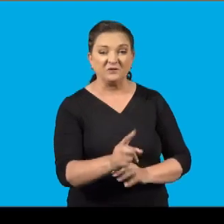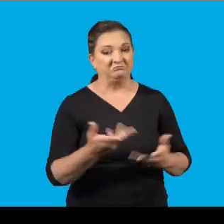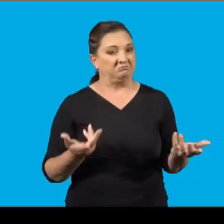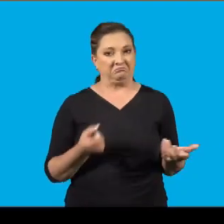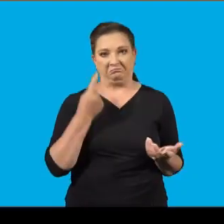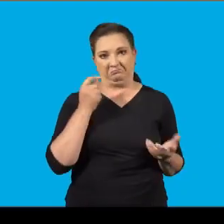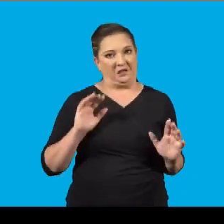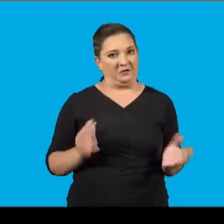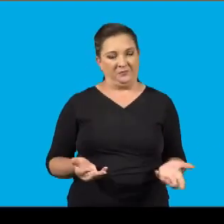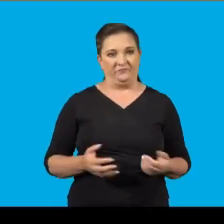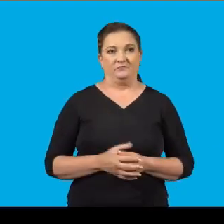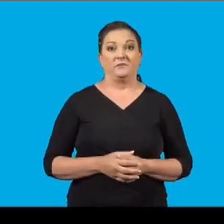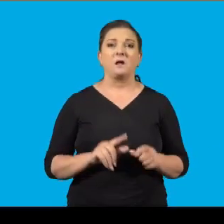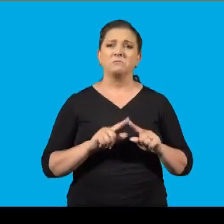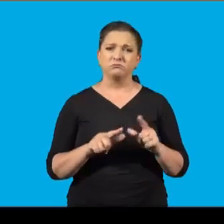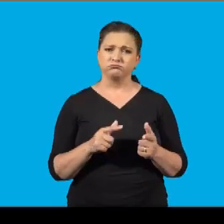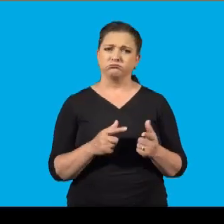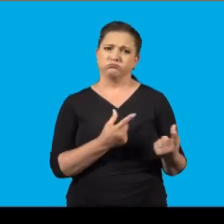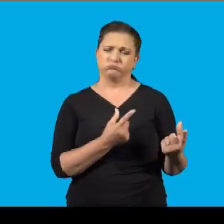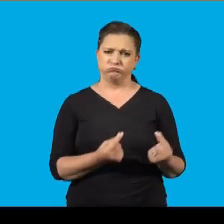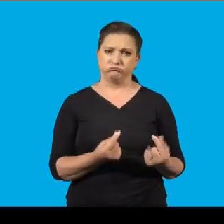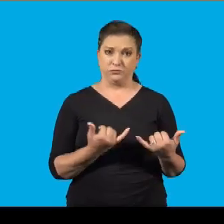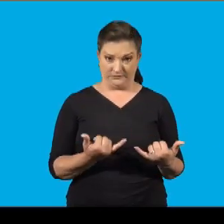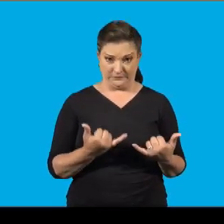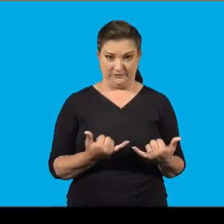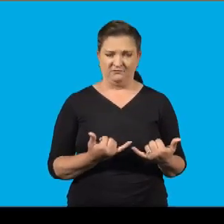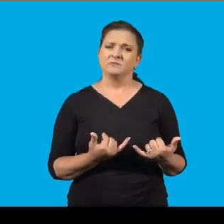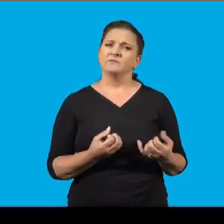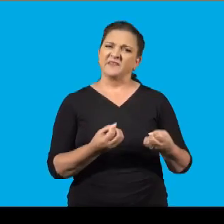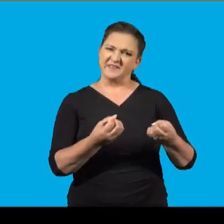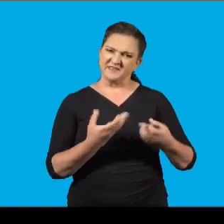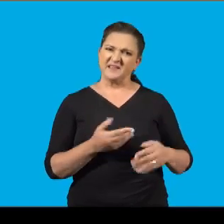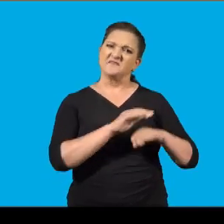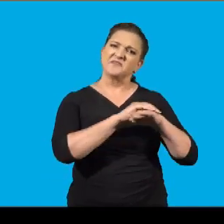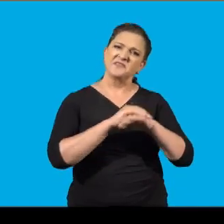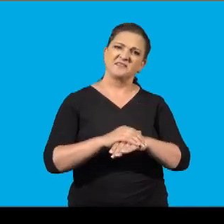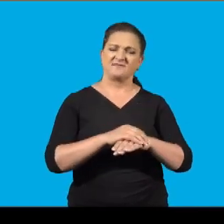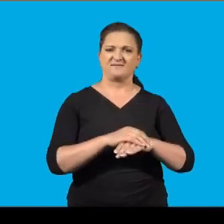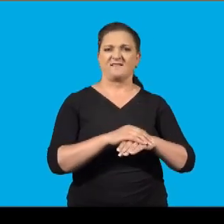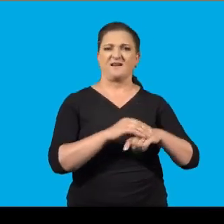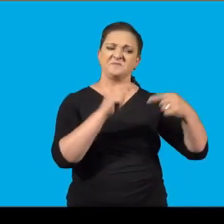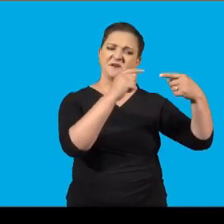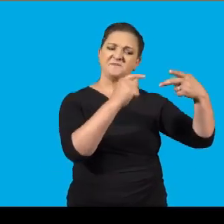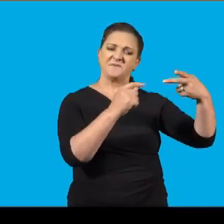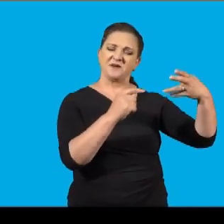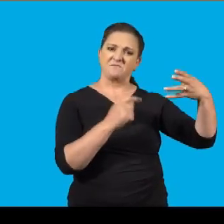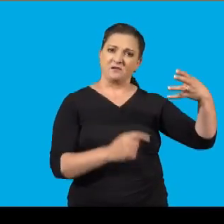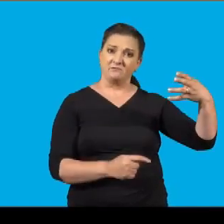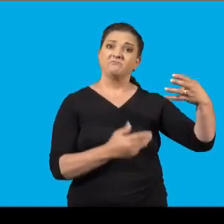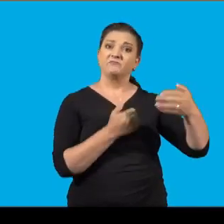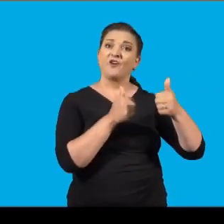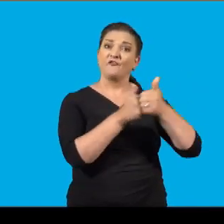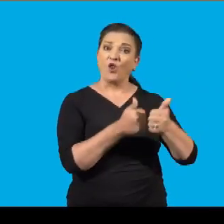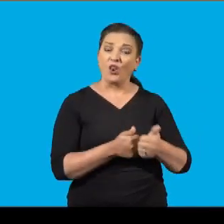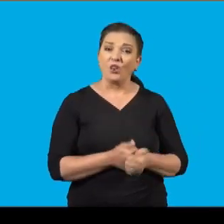effect. So, in order to be able to do that, I've given you a set of guidelines to help you interpret the